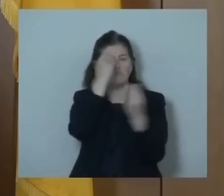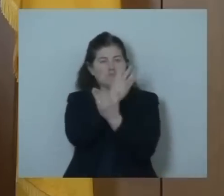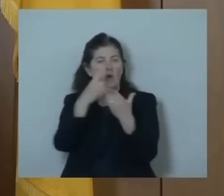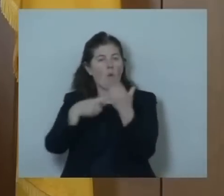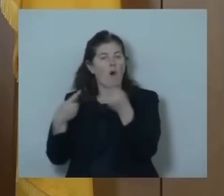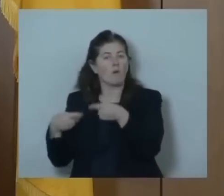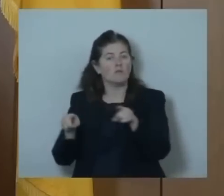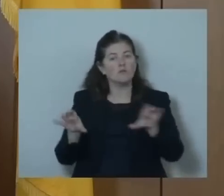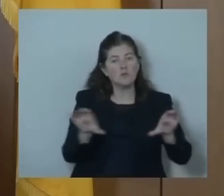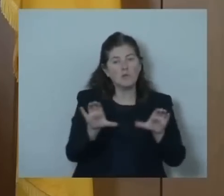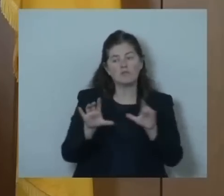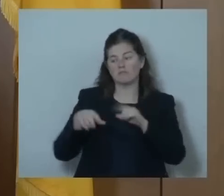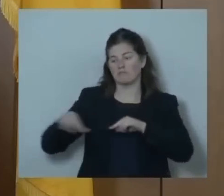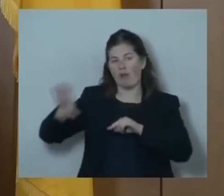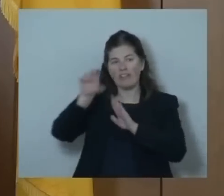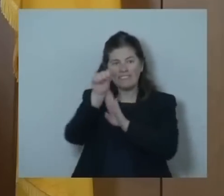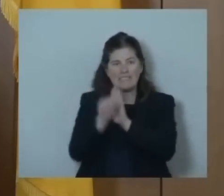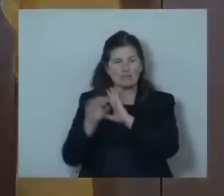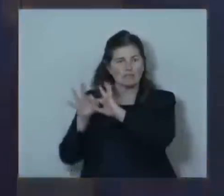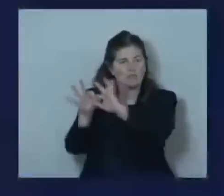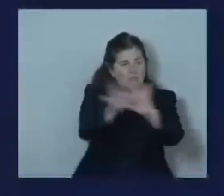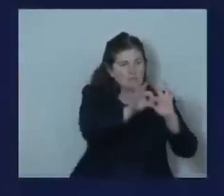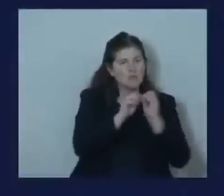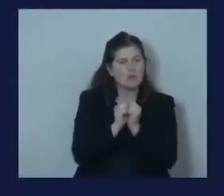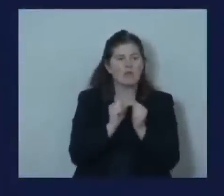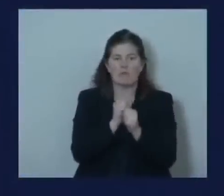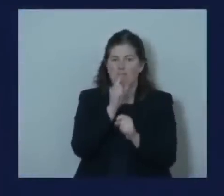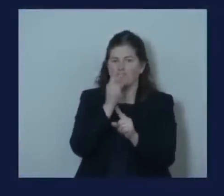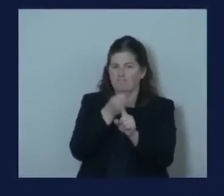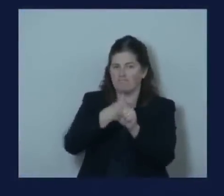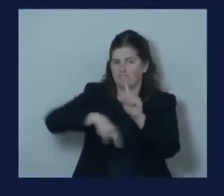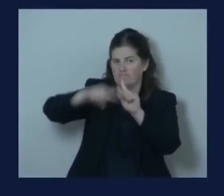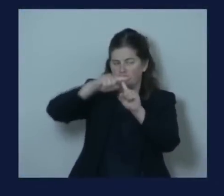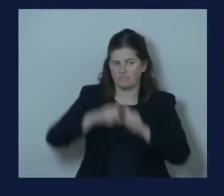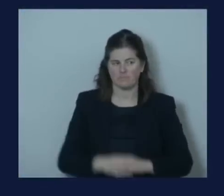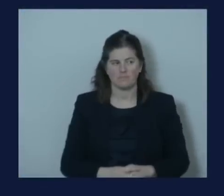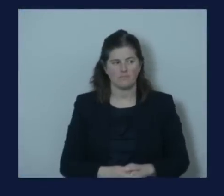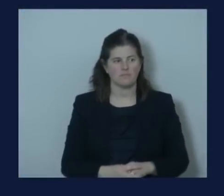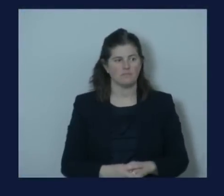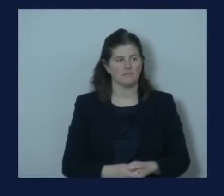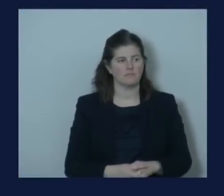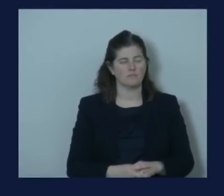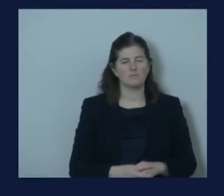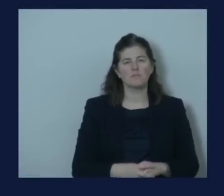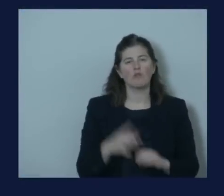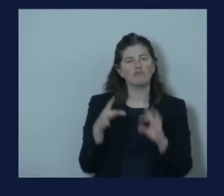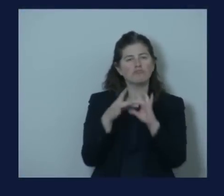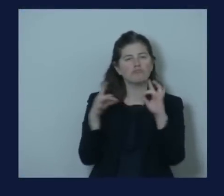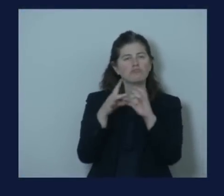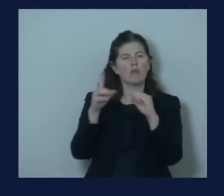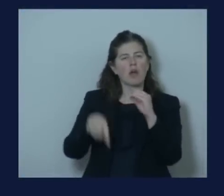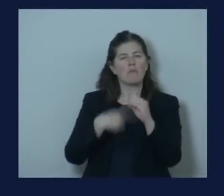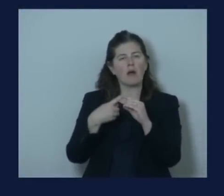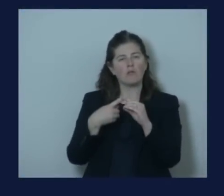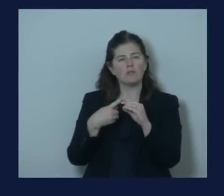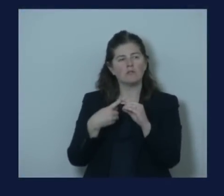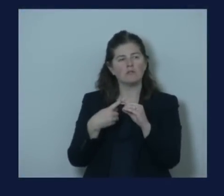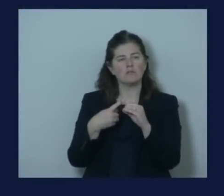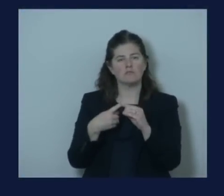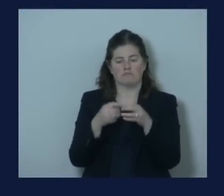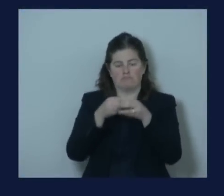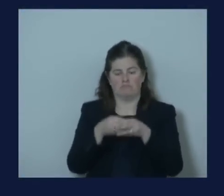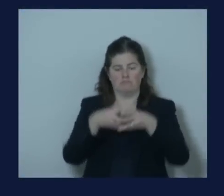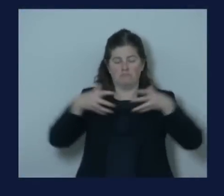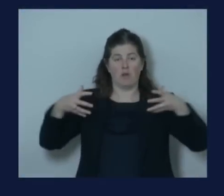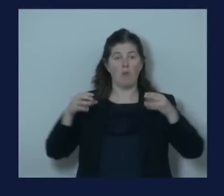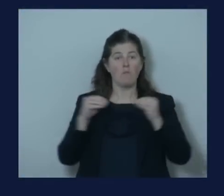that we're doing as a state all together, making a difference. So you heard a little bit about expanding the